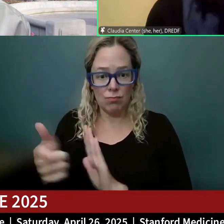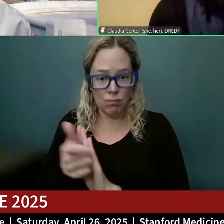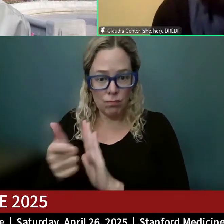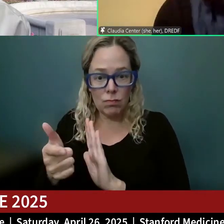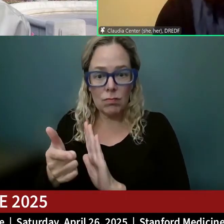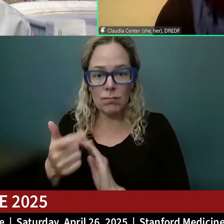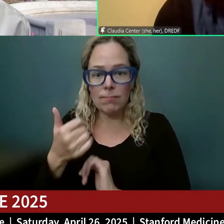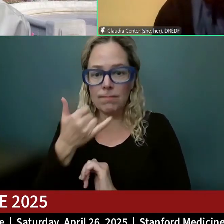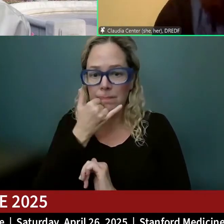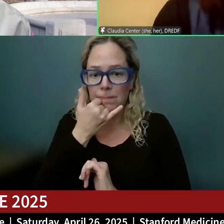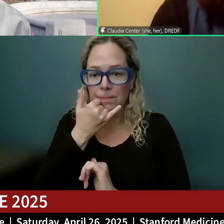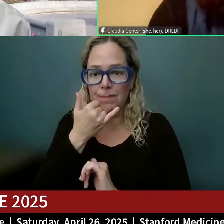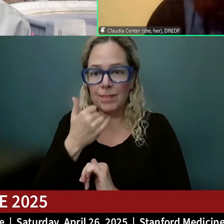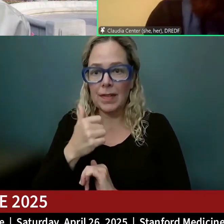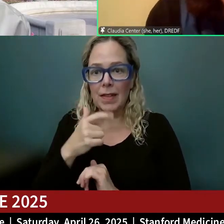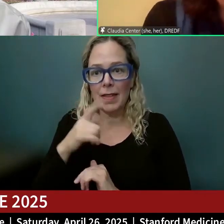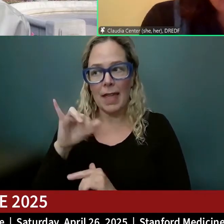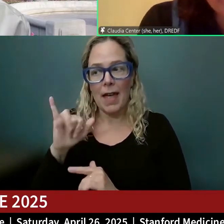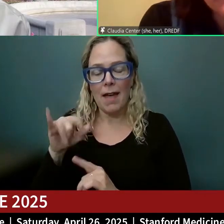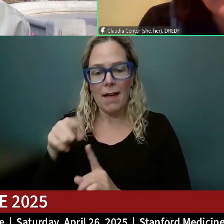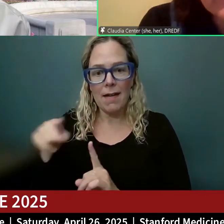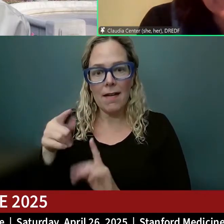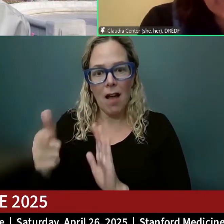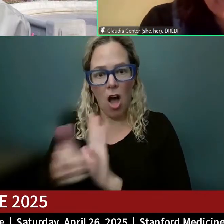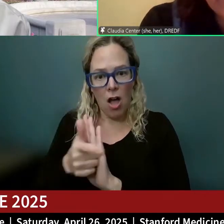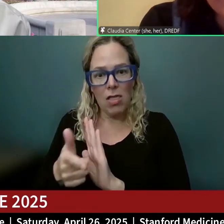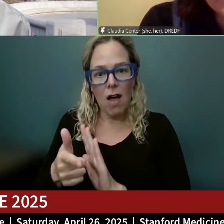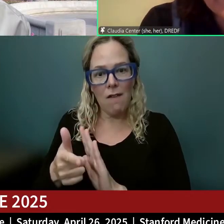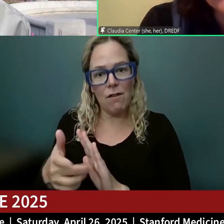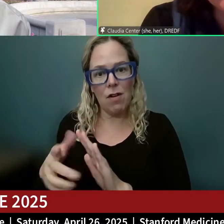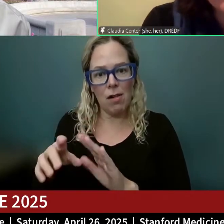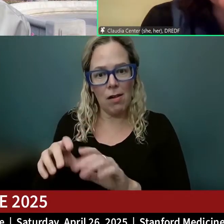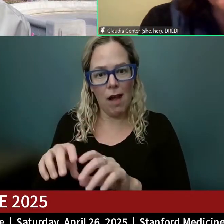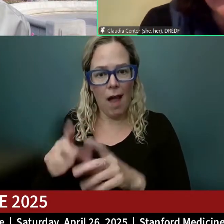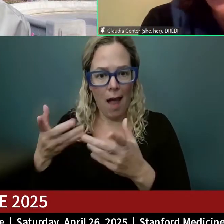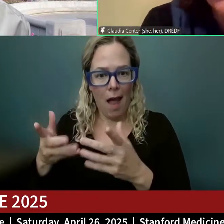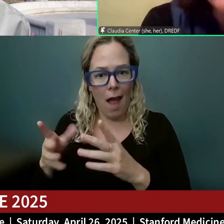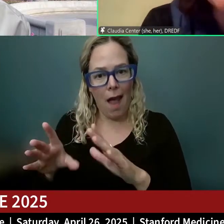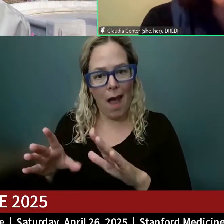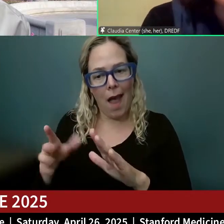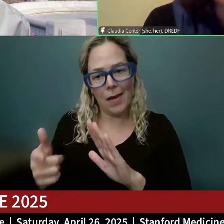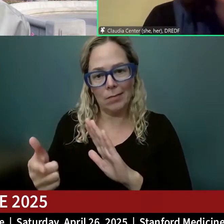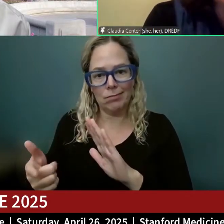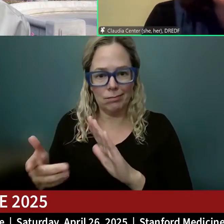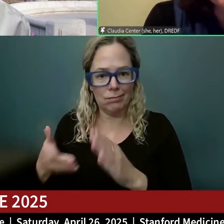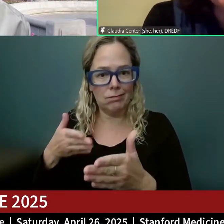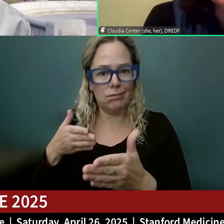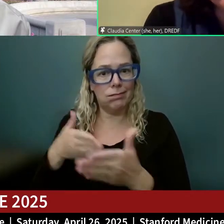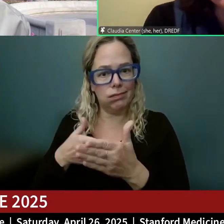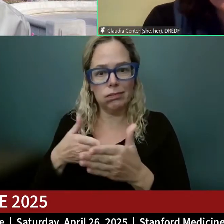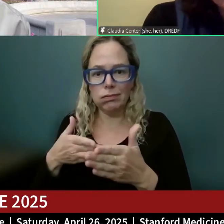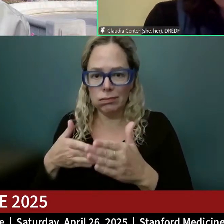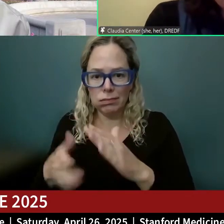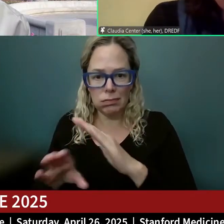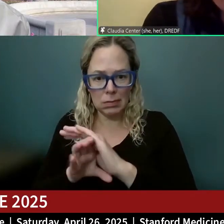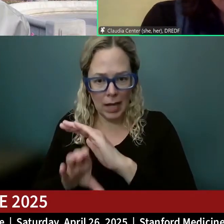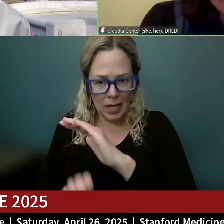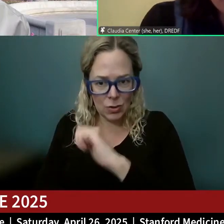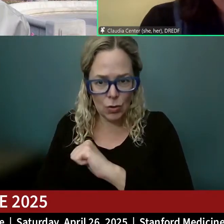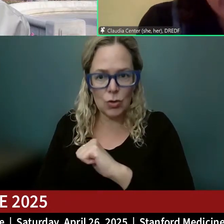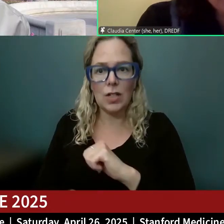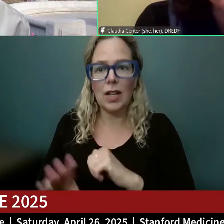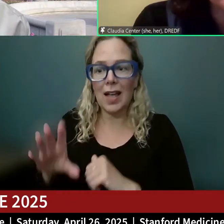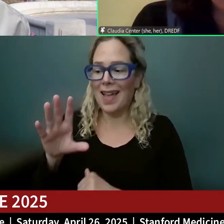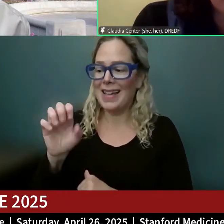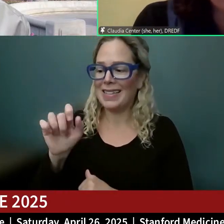50 and that they're not only unlawful, that they're unconstitutional. And in fact, Section 504 itself is unconstitutional under